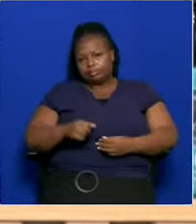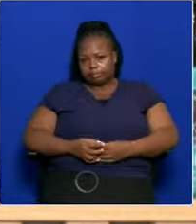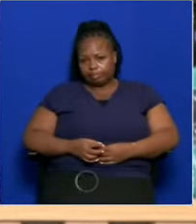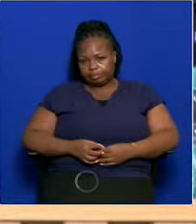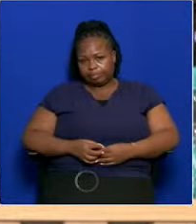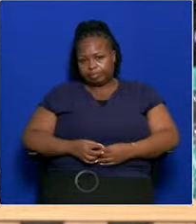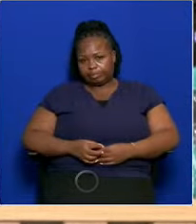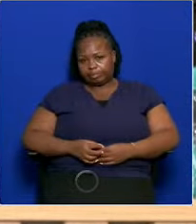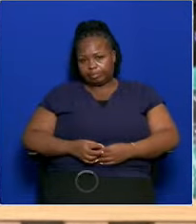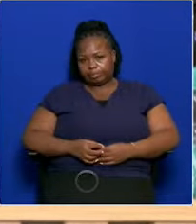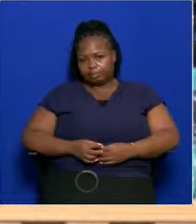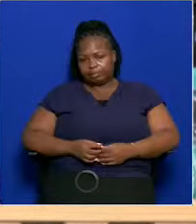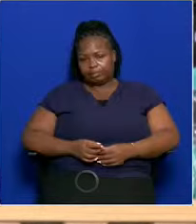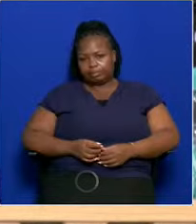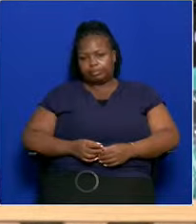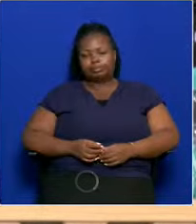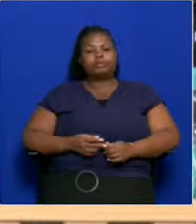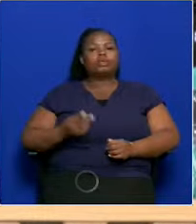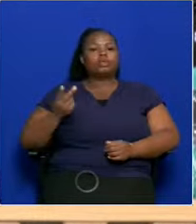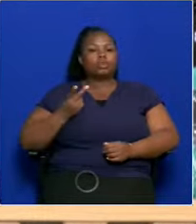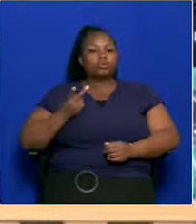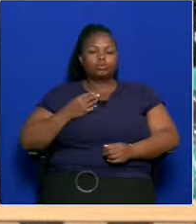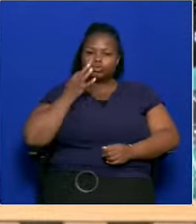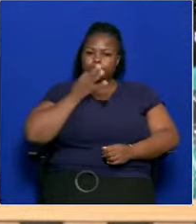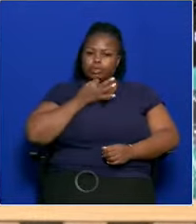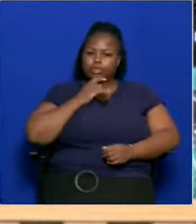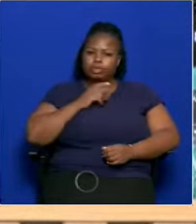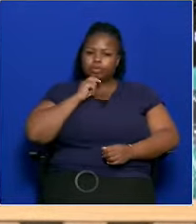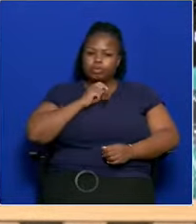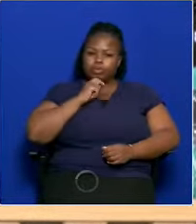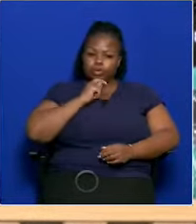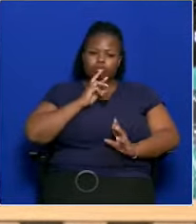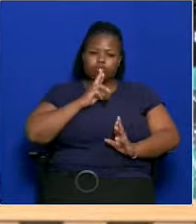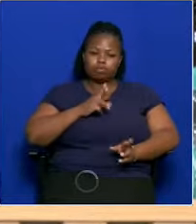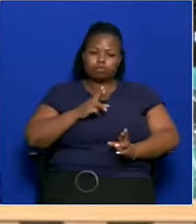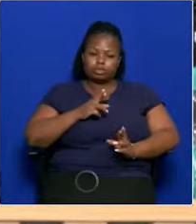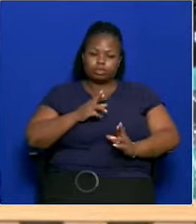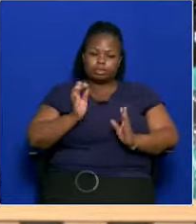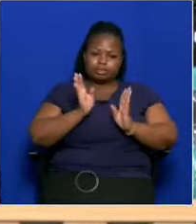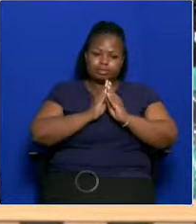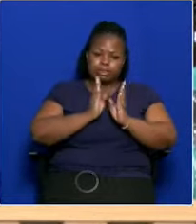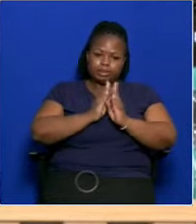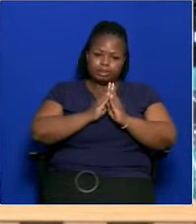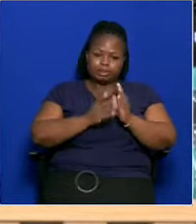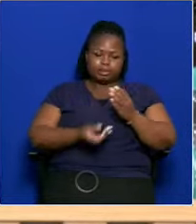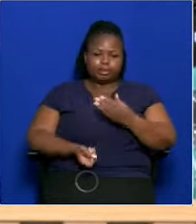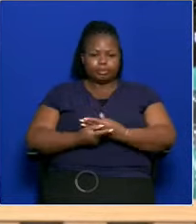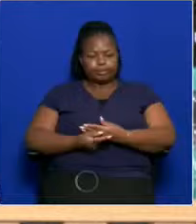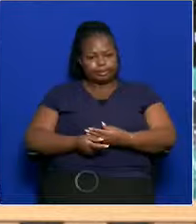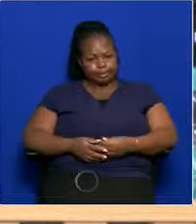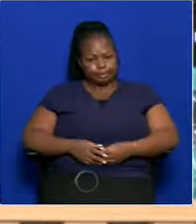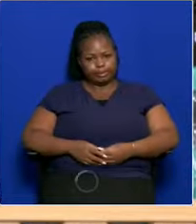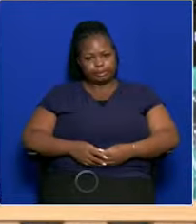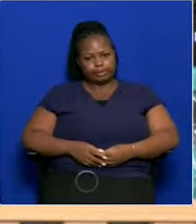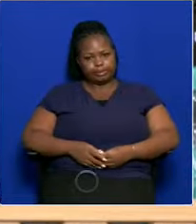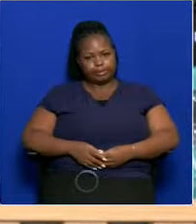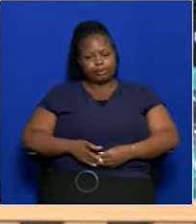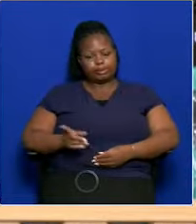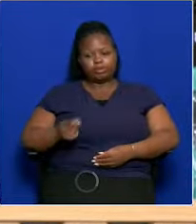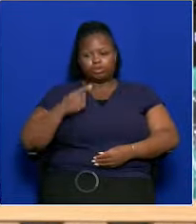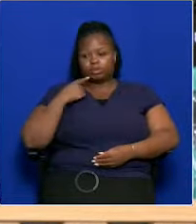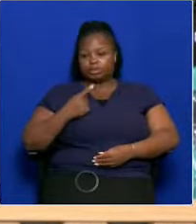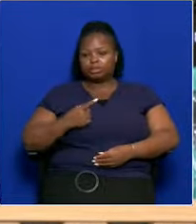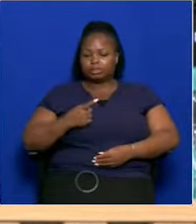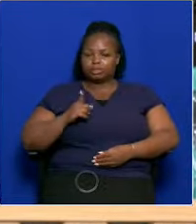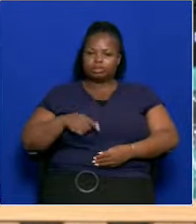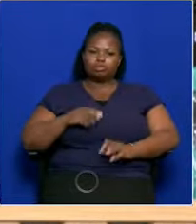You also indicate that there were morning reporting sessions and briefings. And then you say that this reporting structure remained